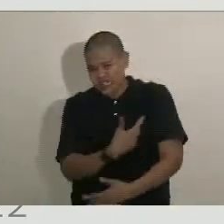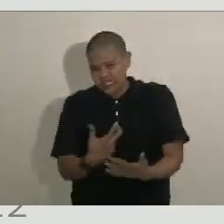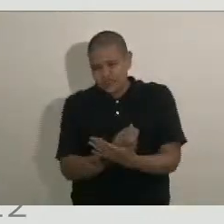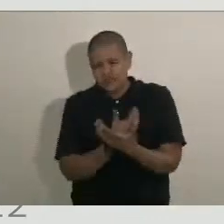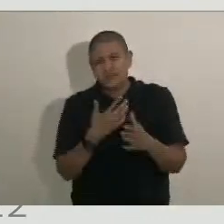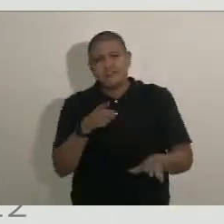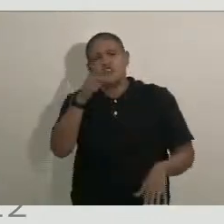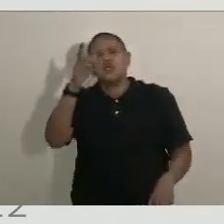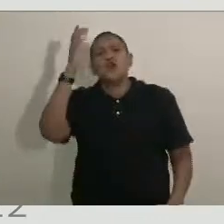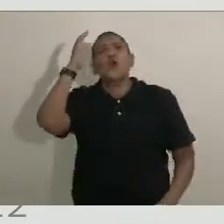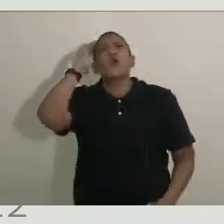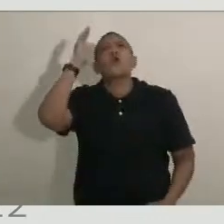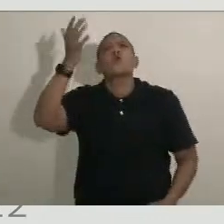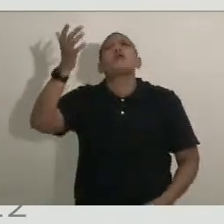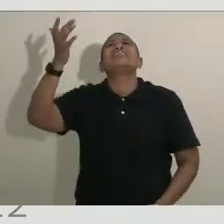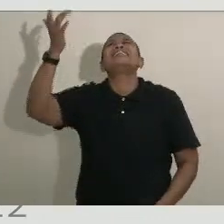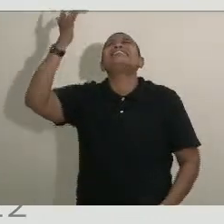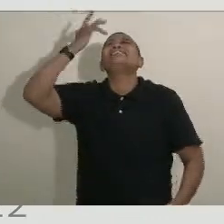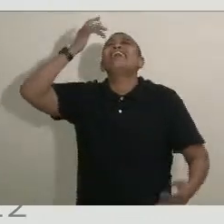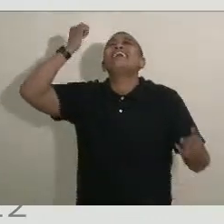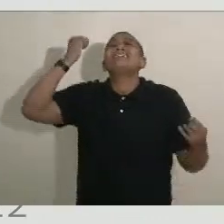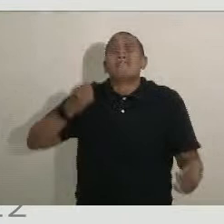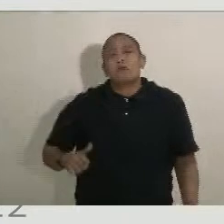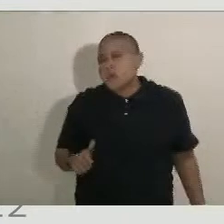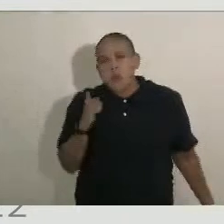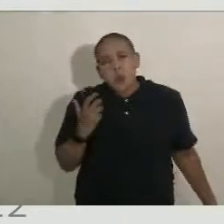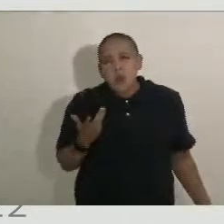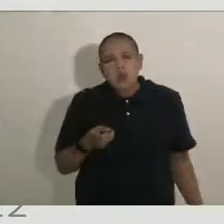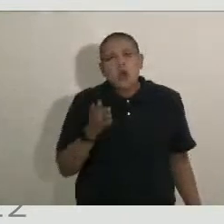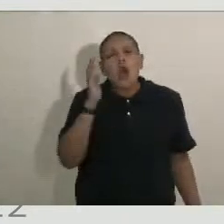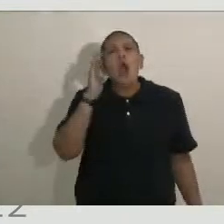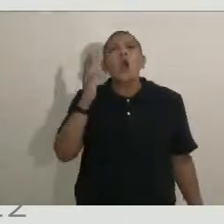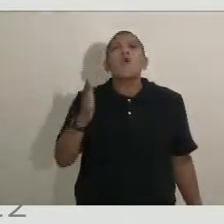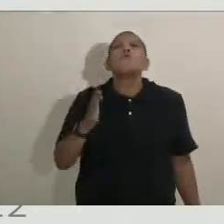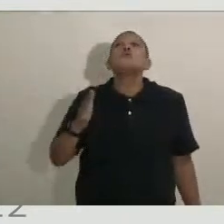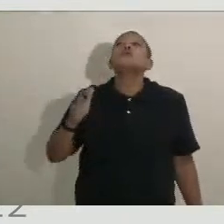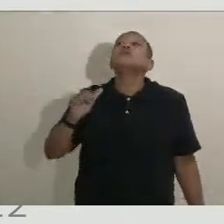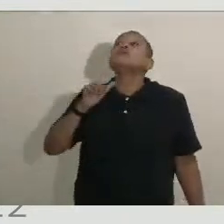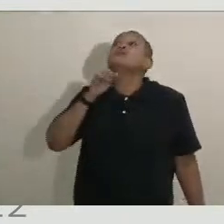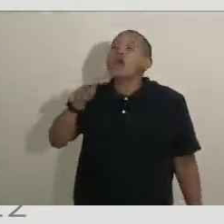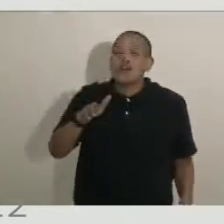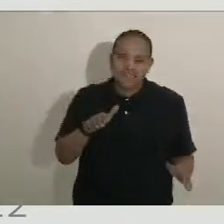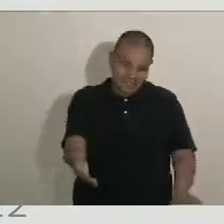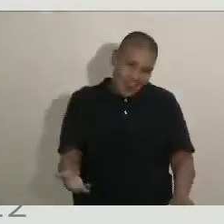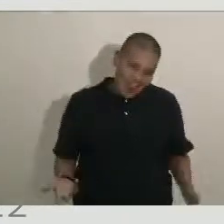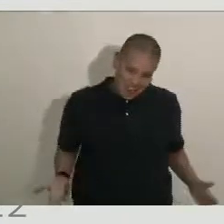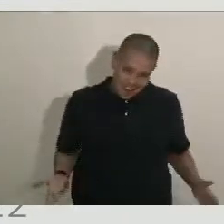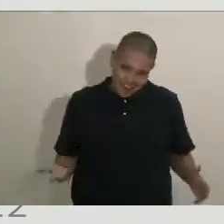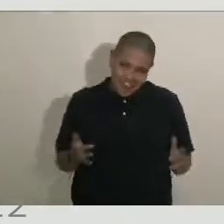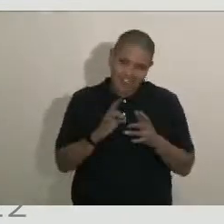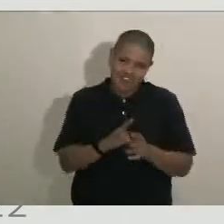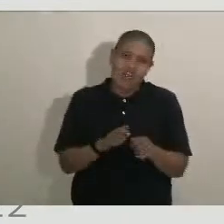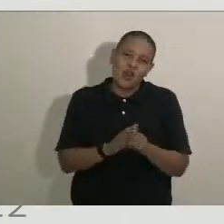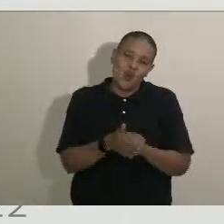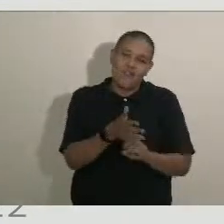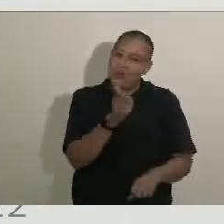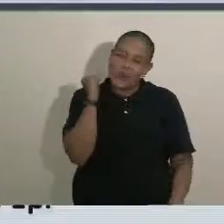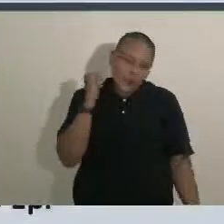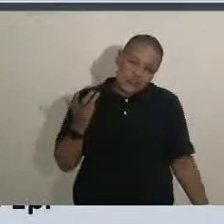are unlikely to get a severe illness and you are unlikely to die as a result of